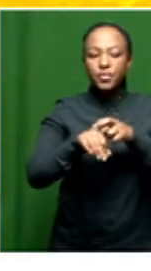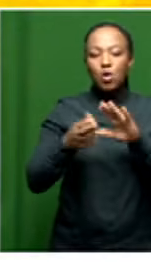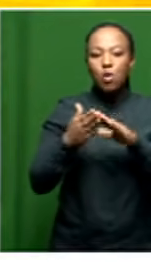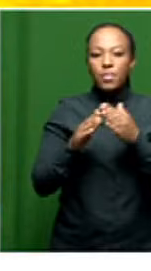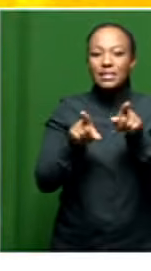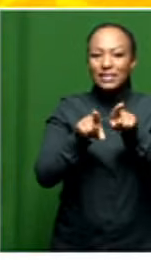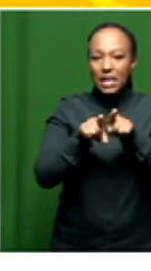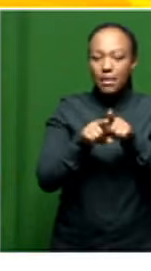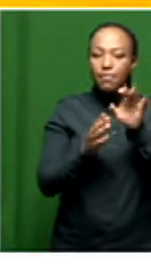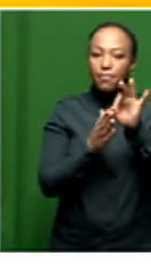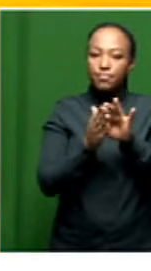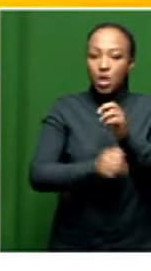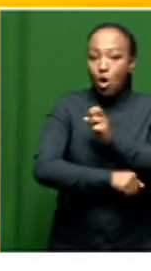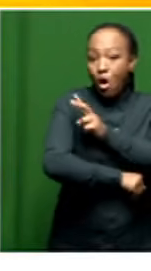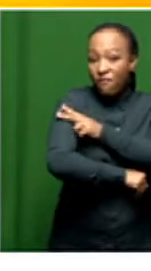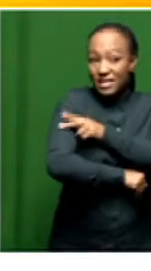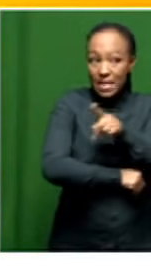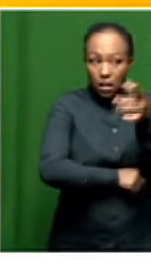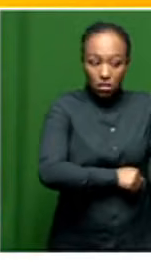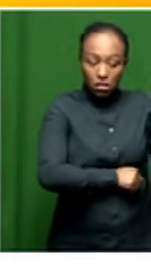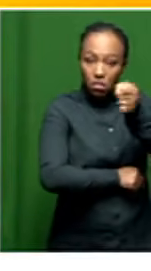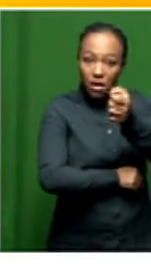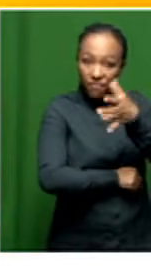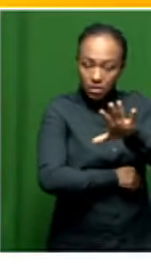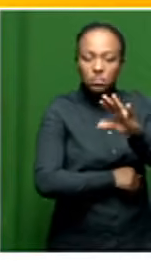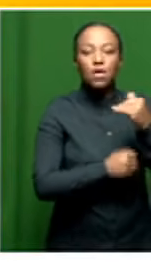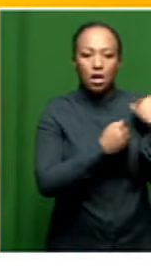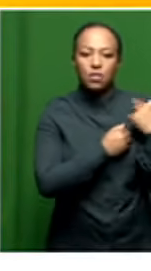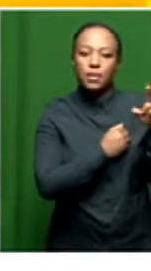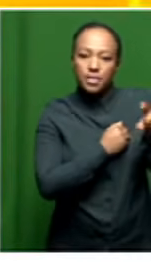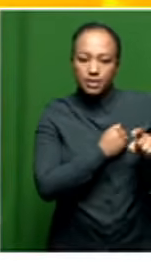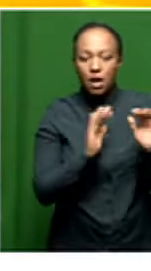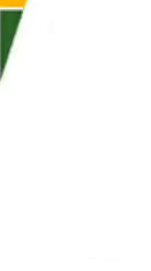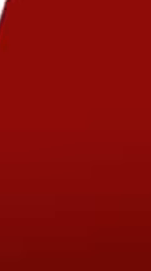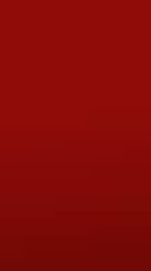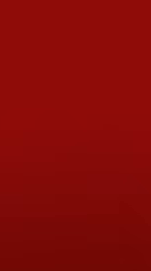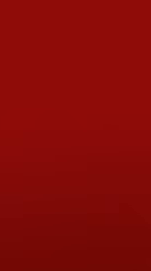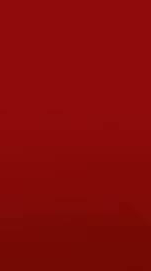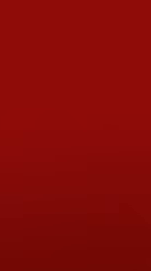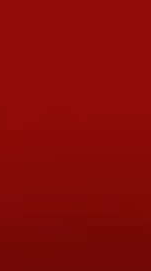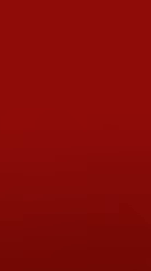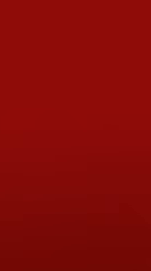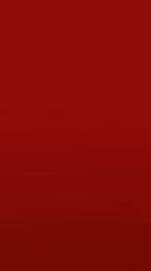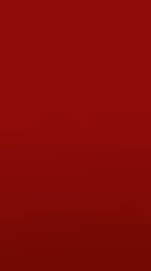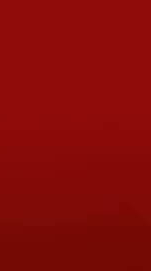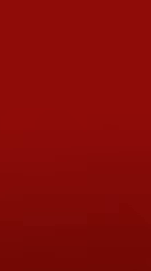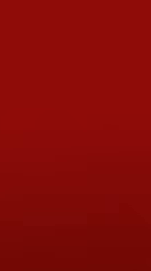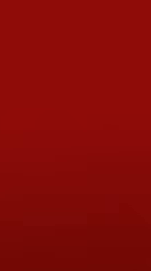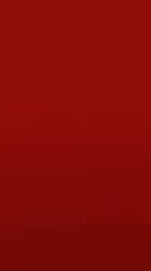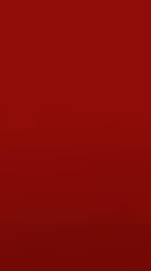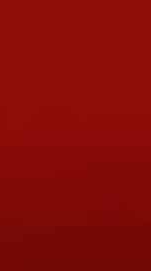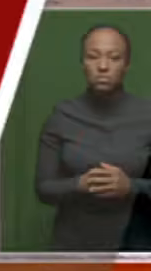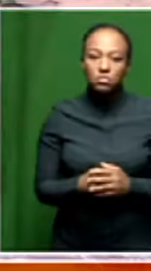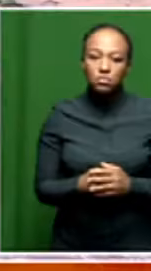and hold elected officials accountable. So as I indicated at the start of the show, Leanne is out in Diploid this